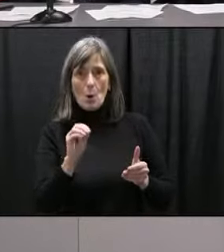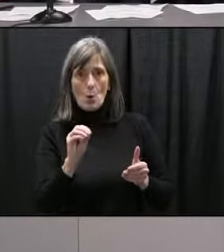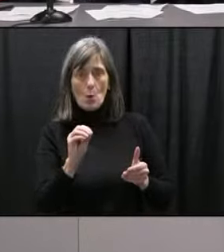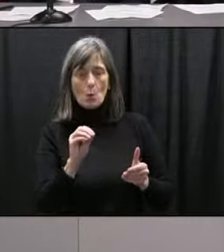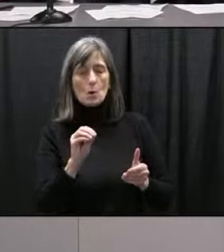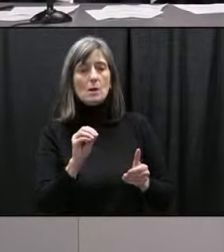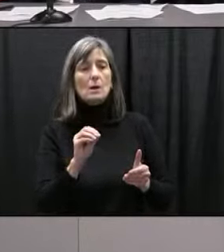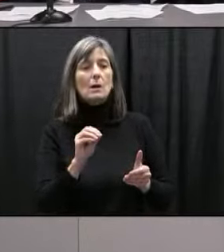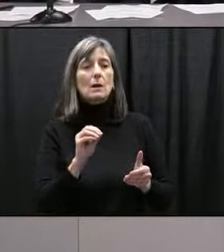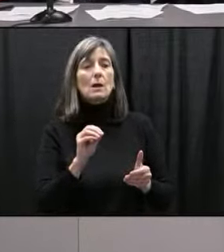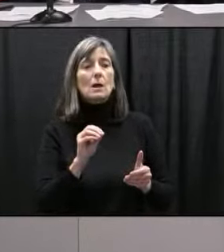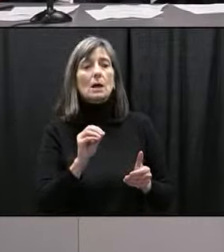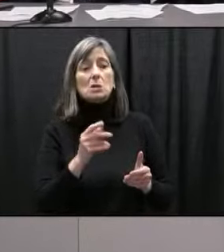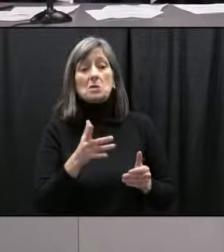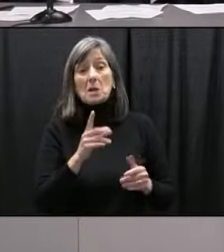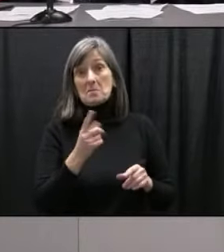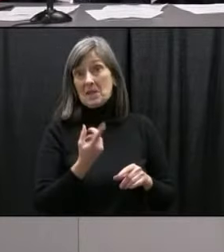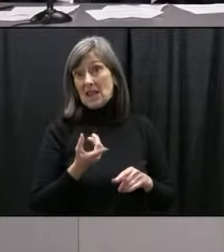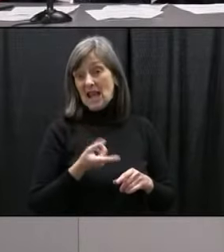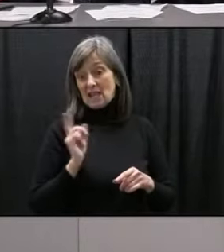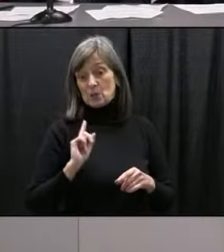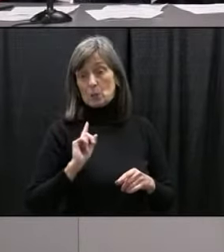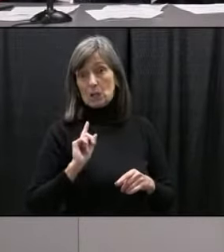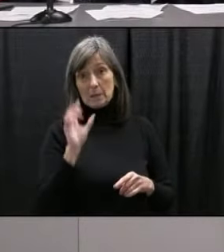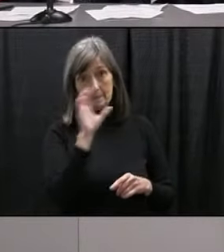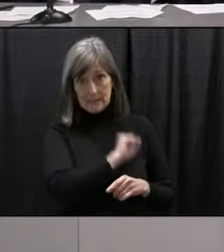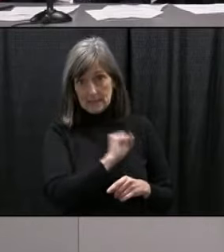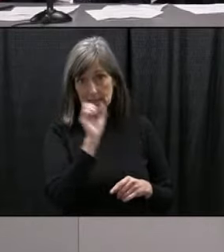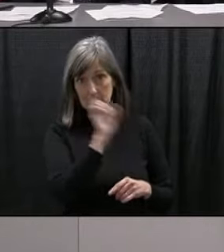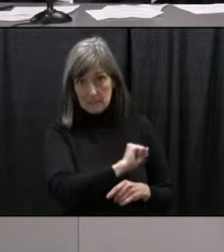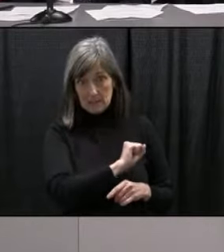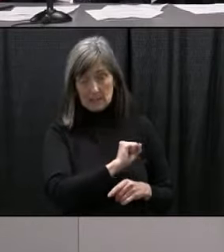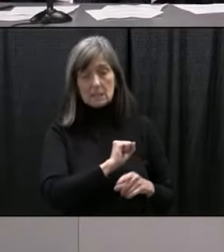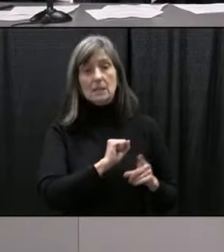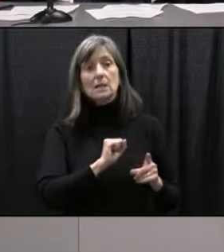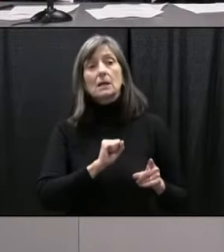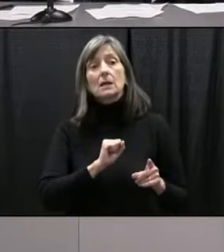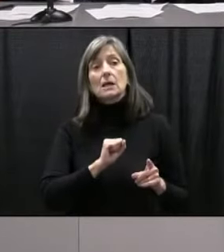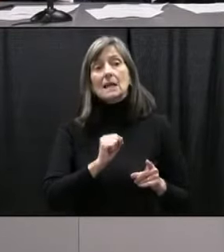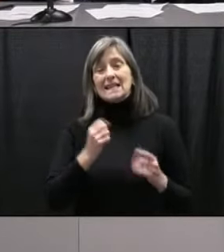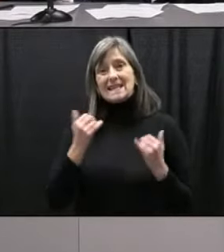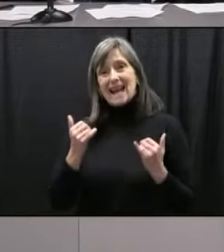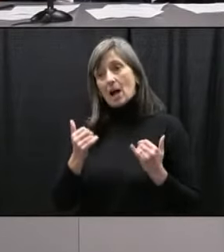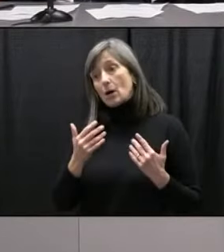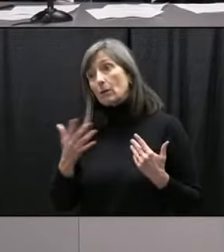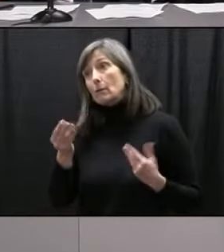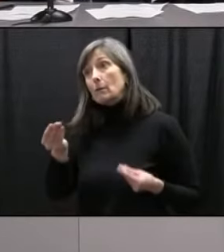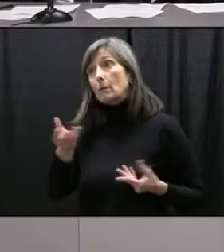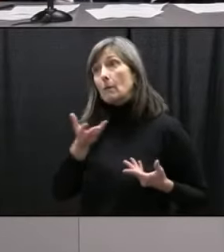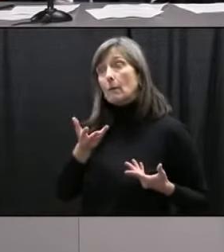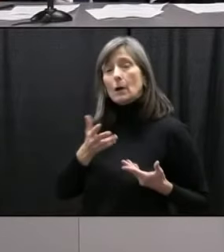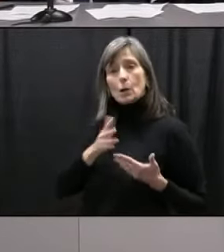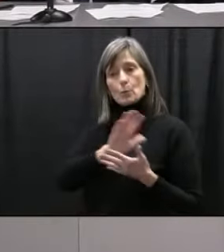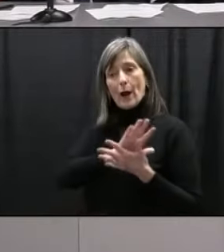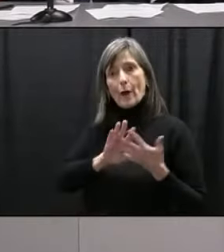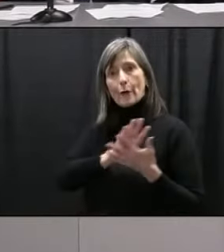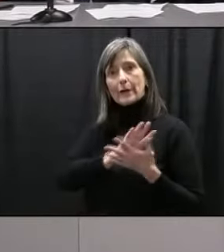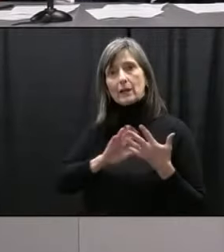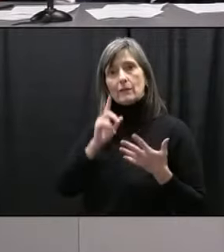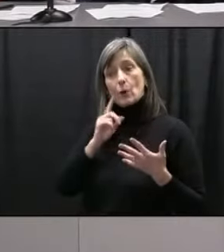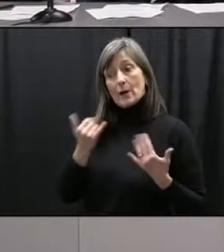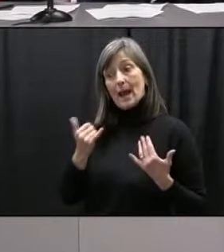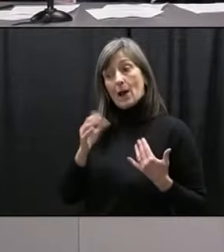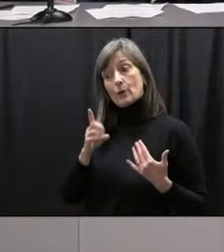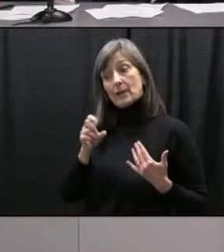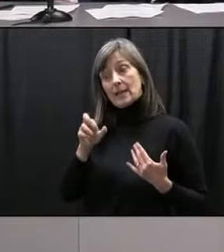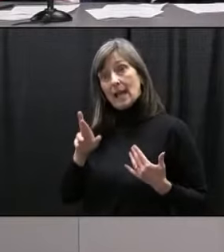for when she might get them again. Can you speak to how those chemotherapy patients are being prioritized, and why aren't more resources put in place to